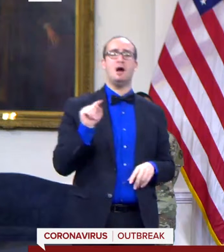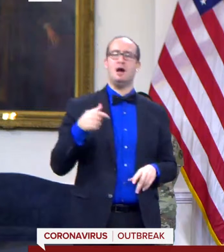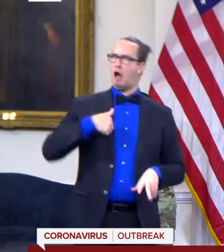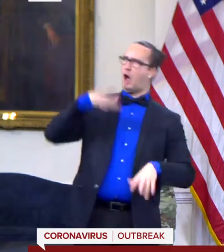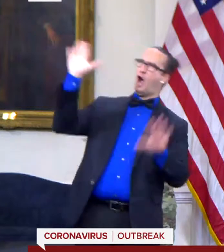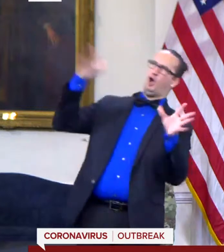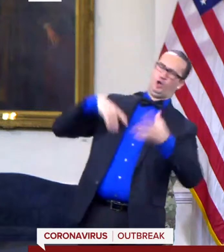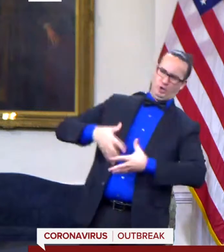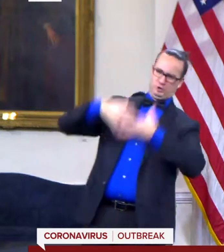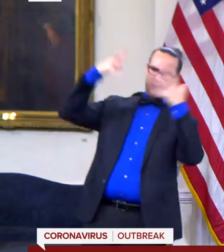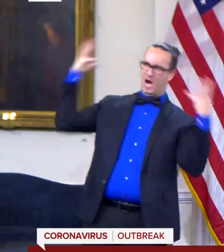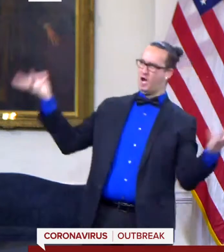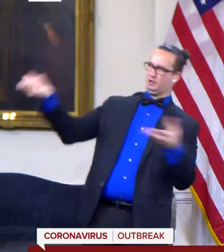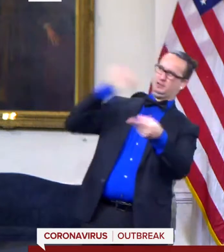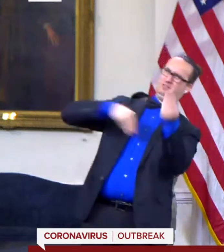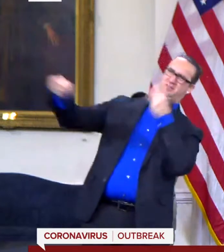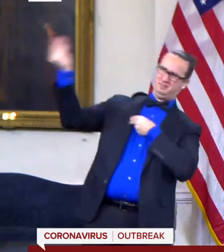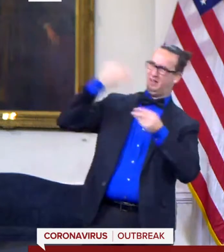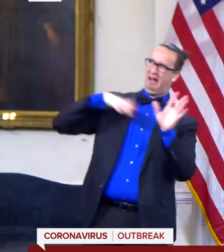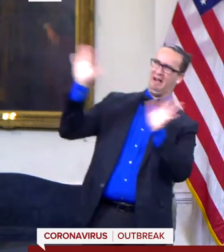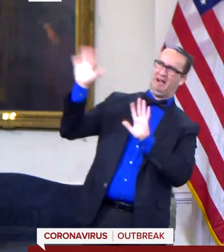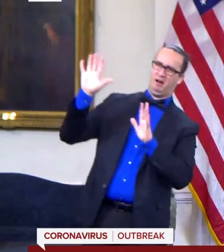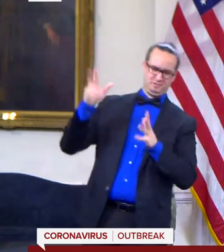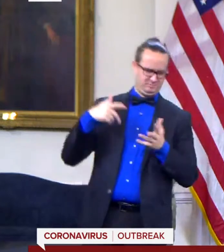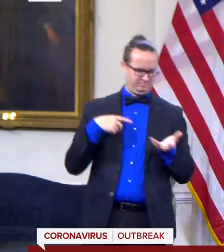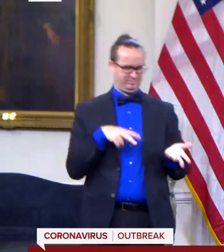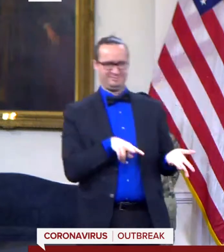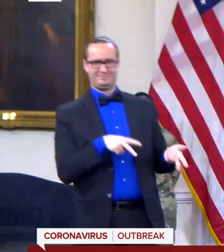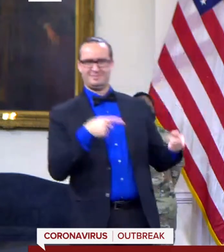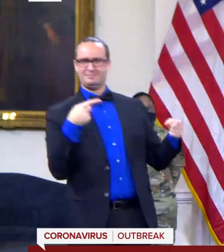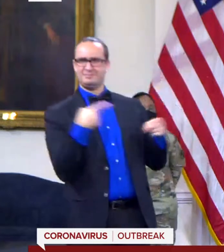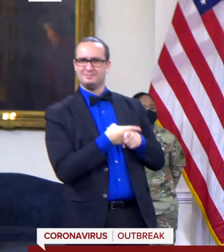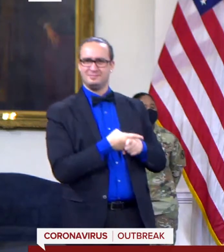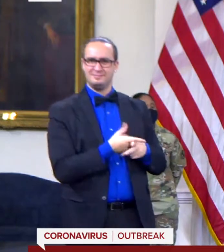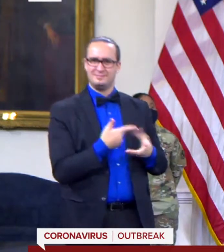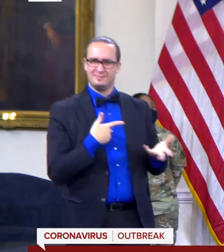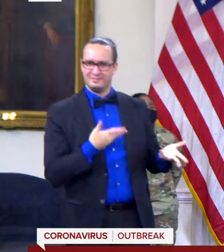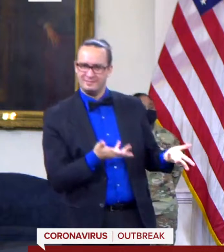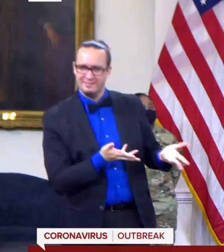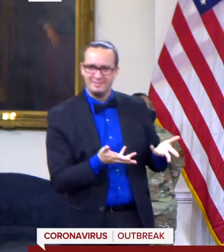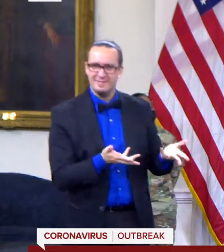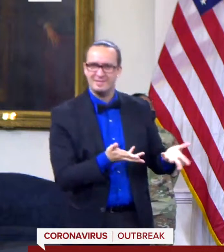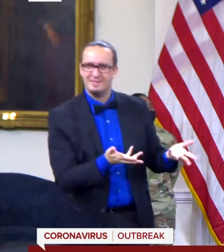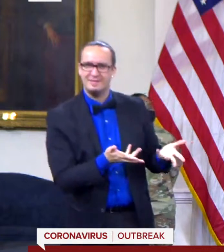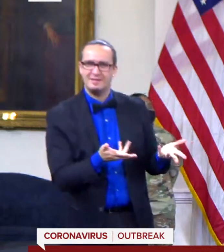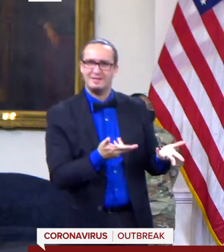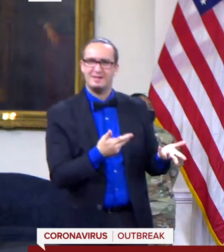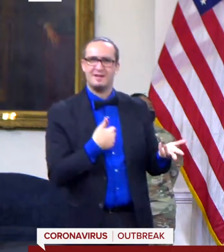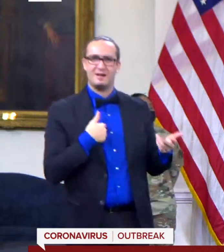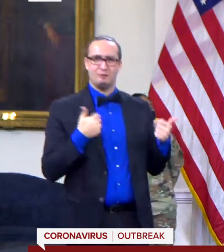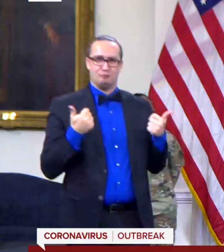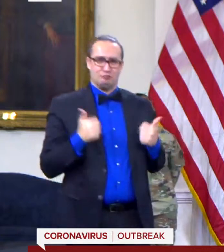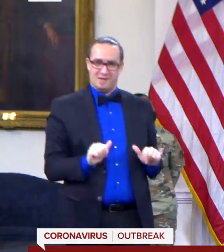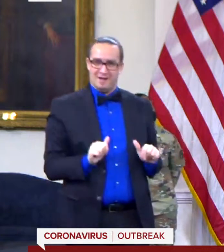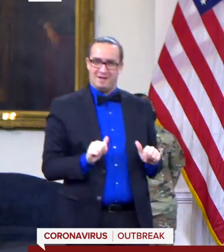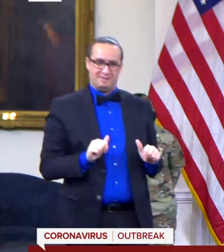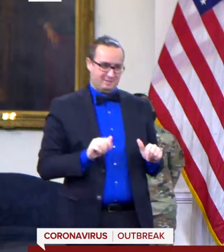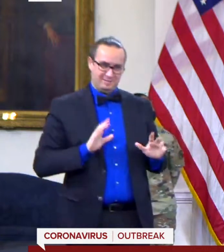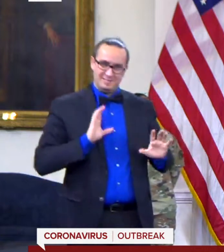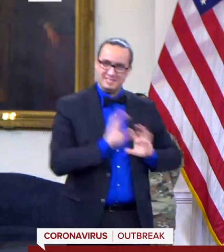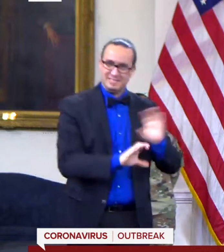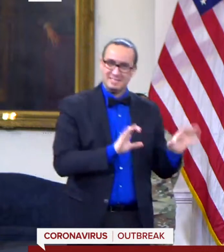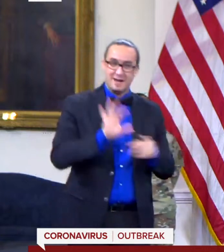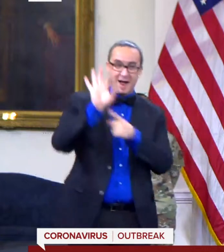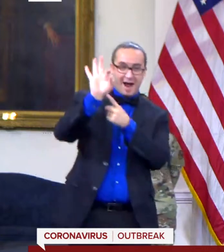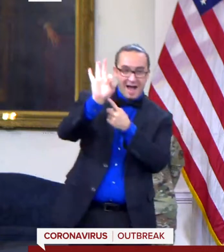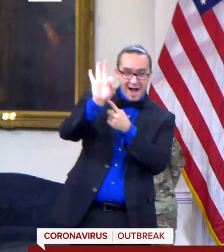speed. We also tried to send $9 million to the city to try to help them with their